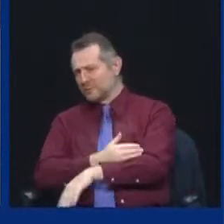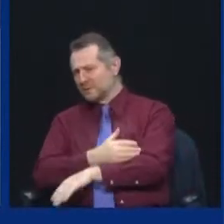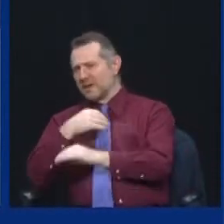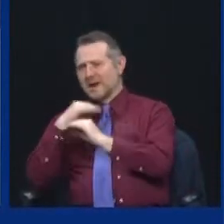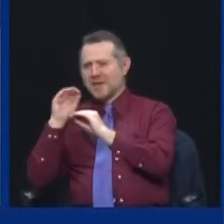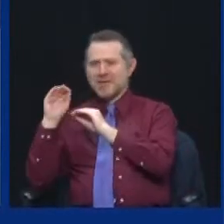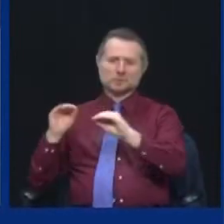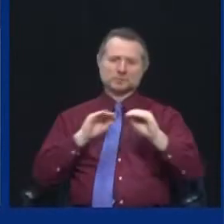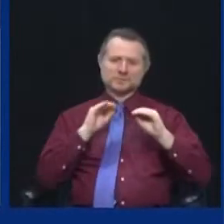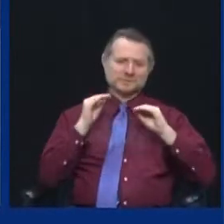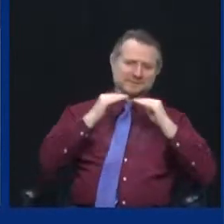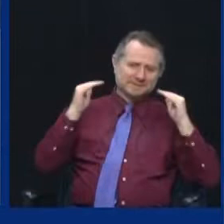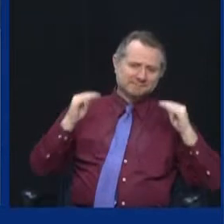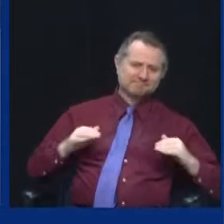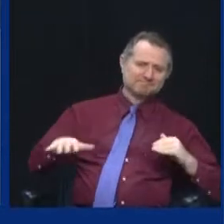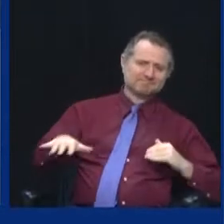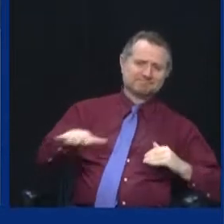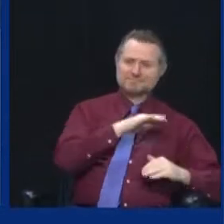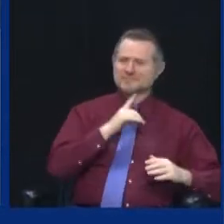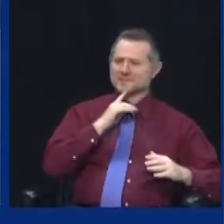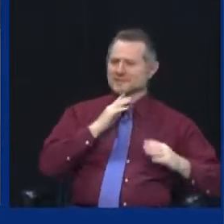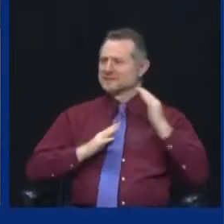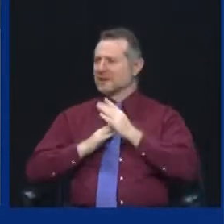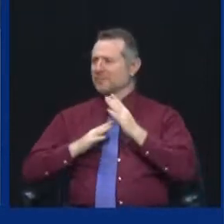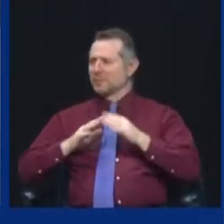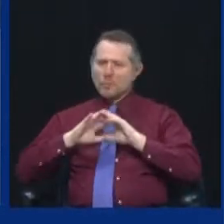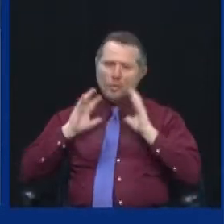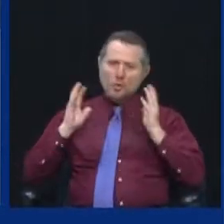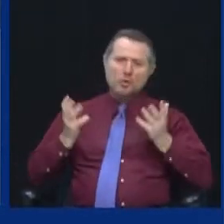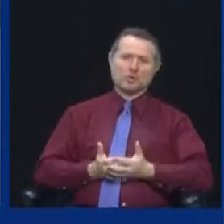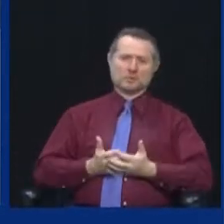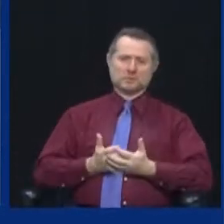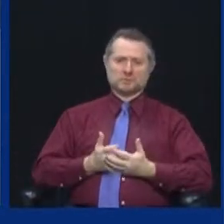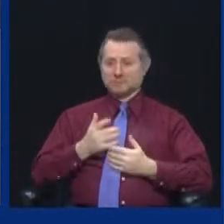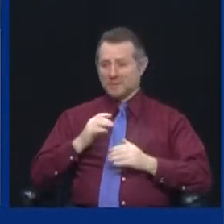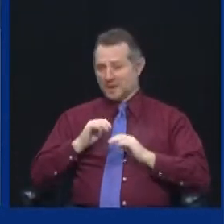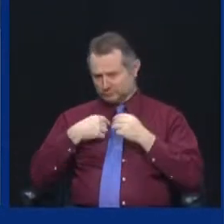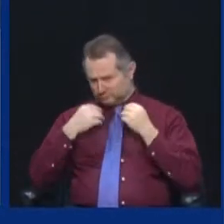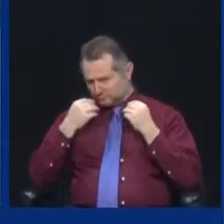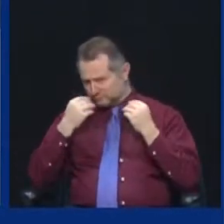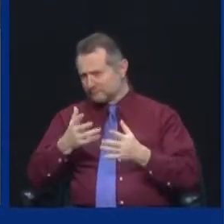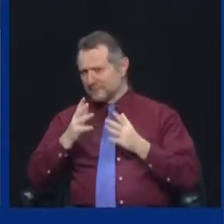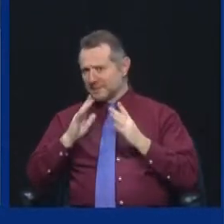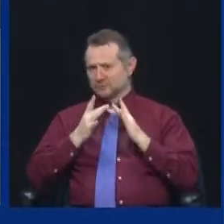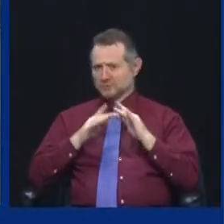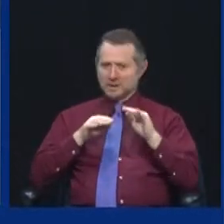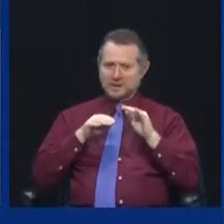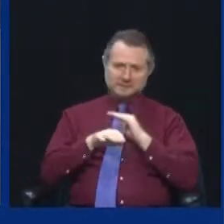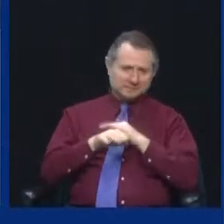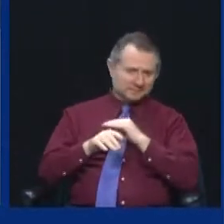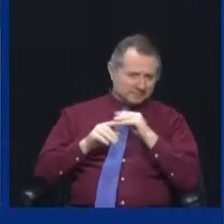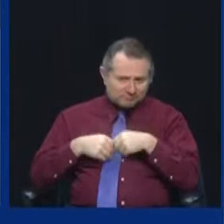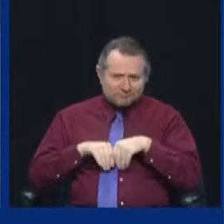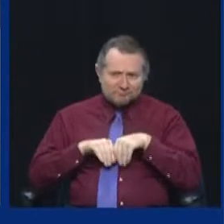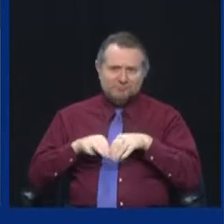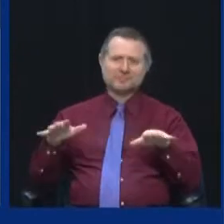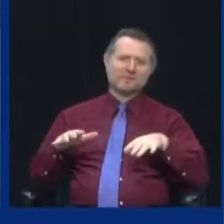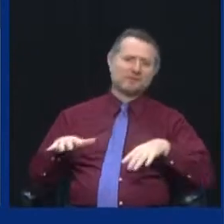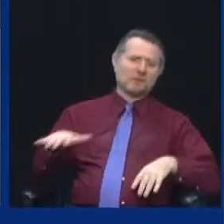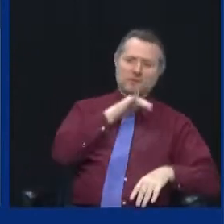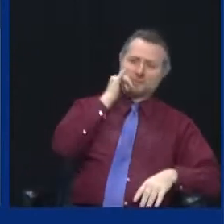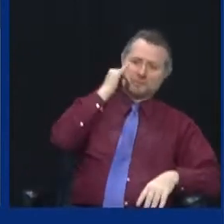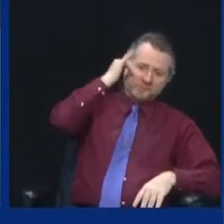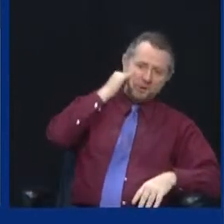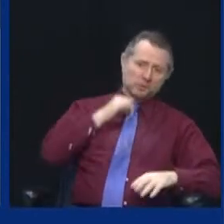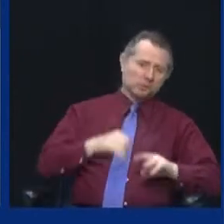How do we take this remote broadband access and make Buffalo and Western New York the first